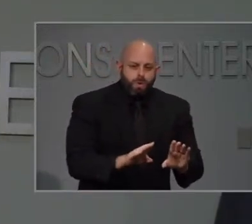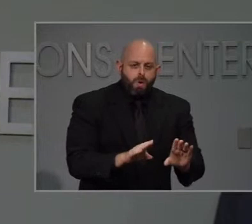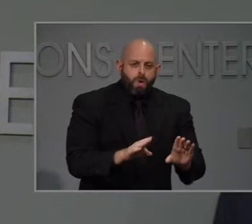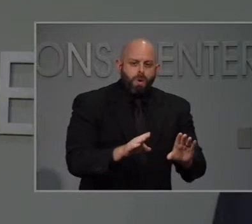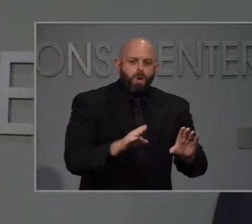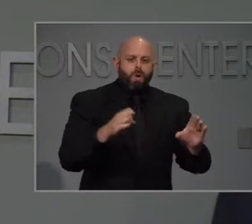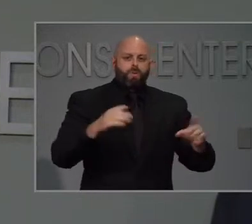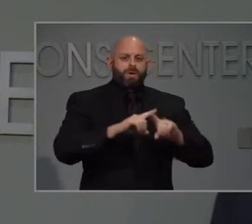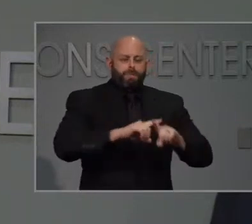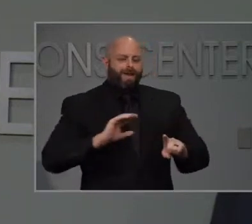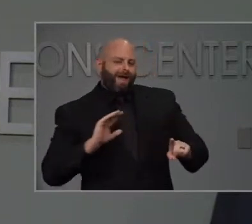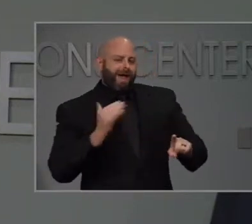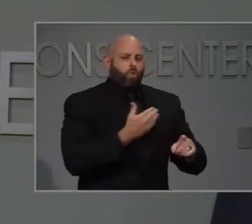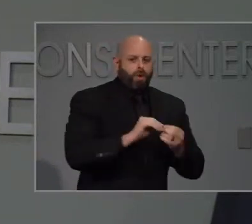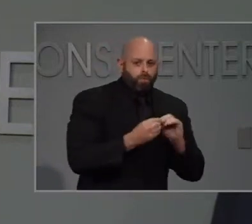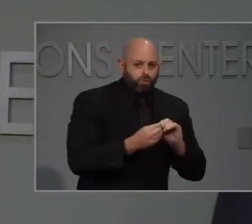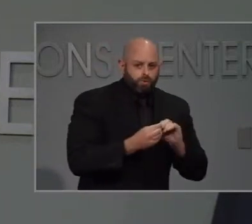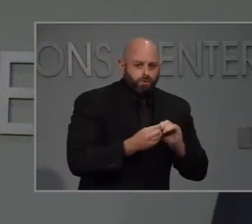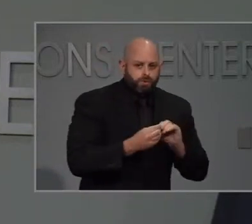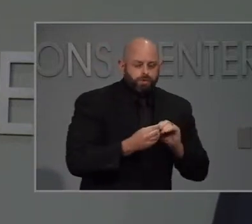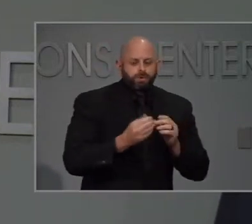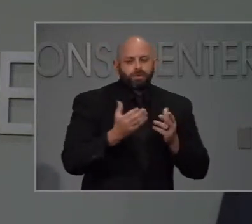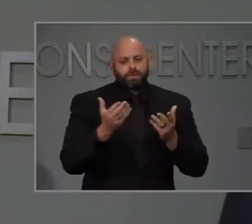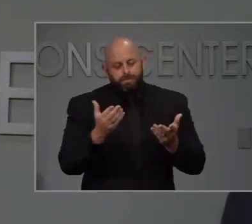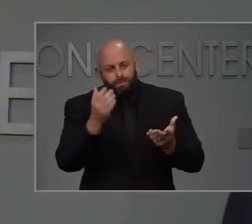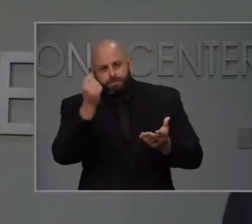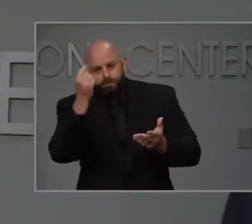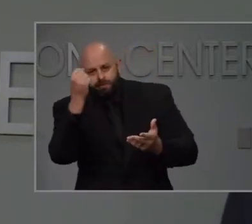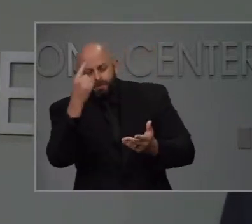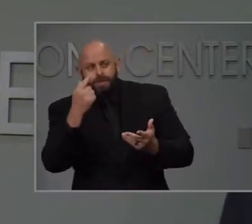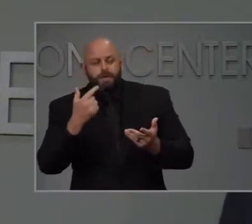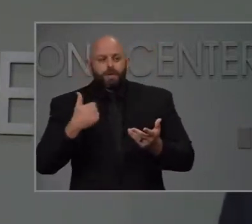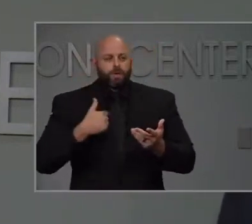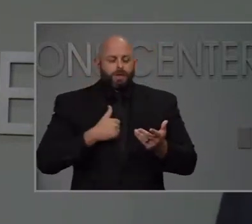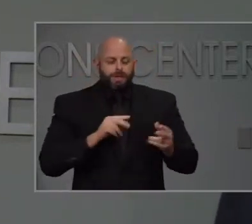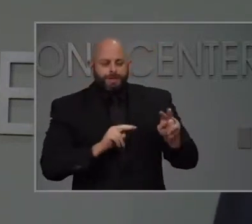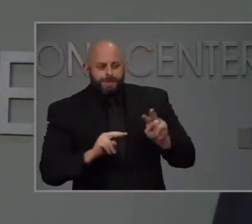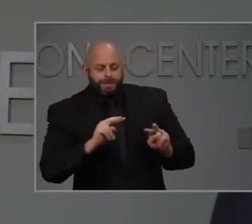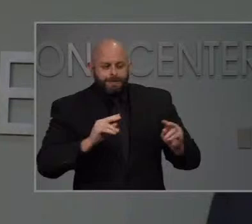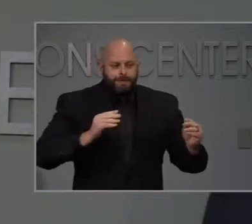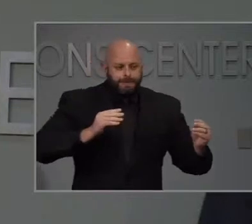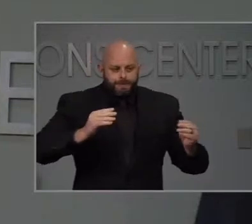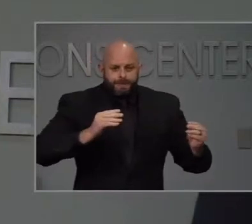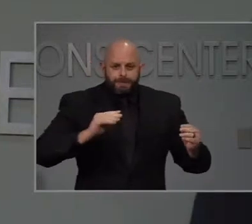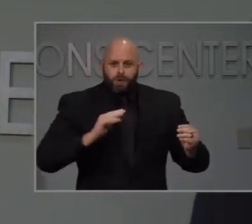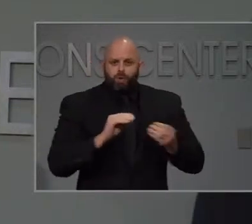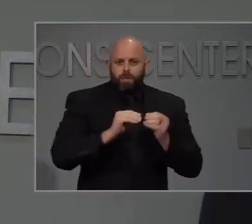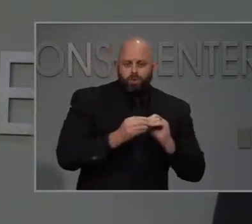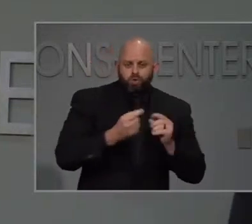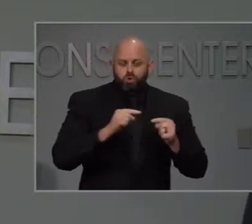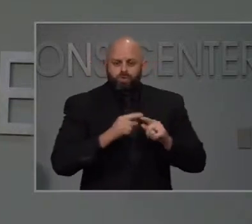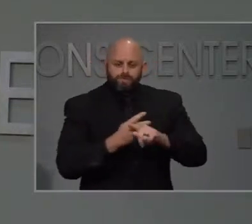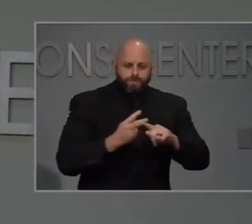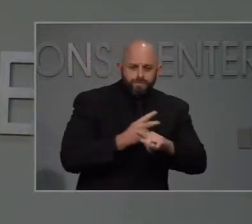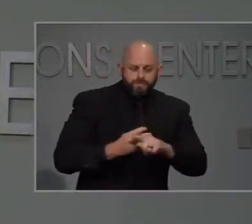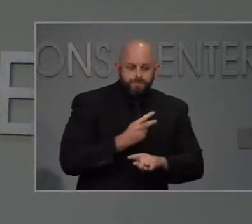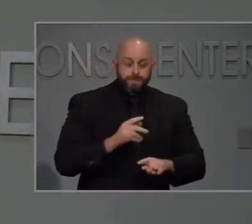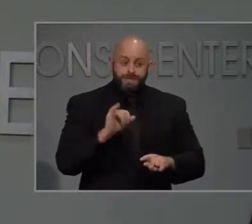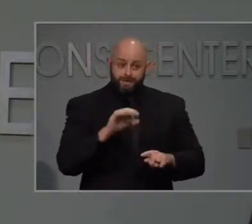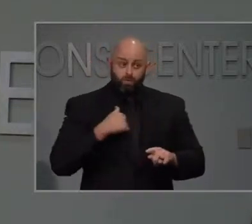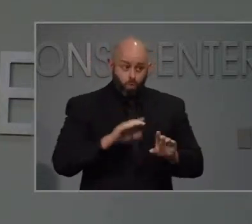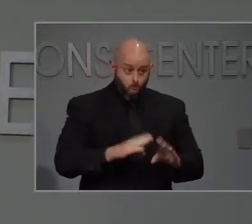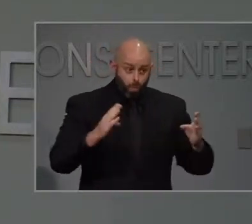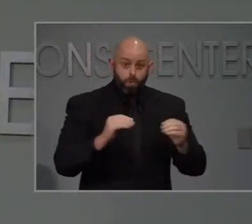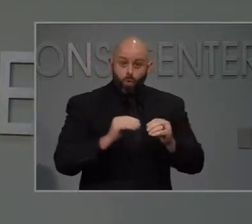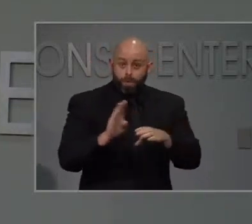this is we don't have data to know precisely if we ease up on these kinds of things that are higher risk, what will it mean